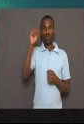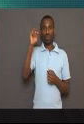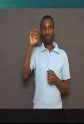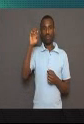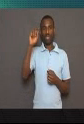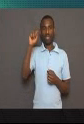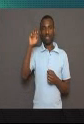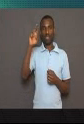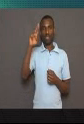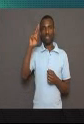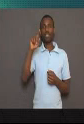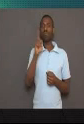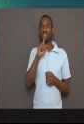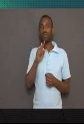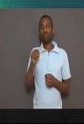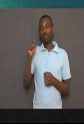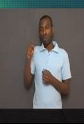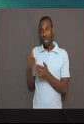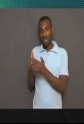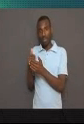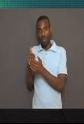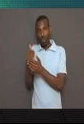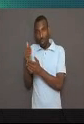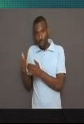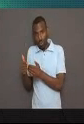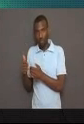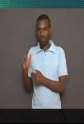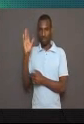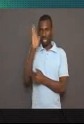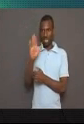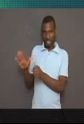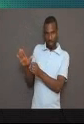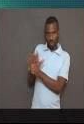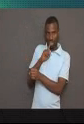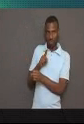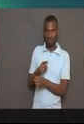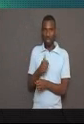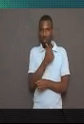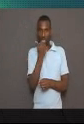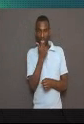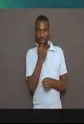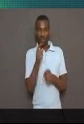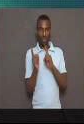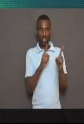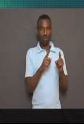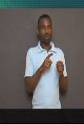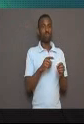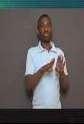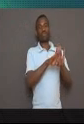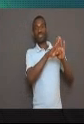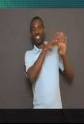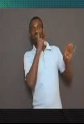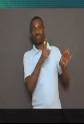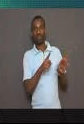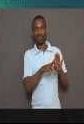is filled with the gas to be measured, and the other end is left open for